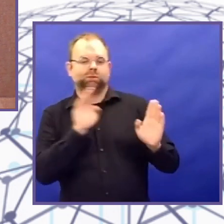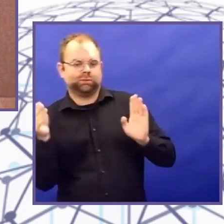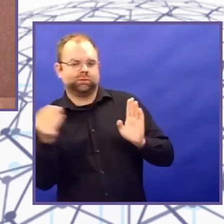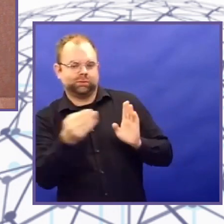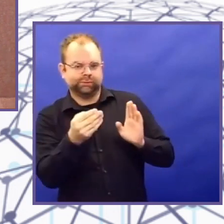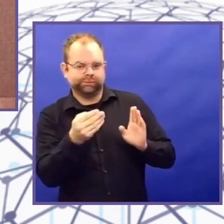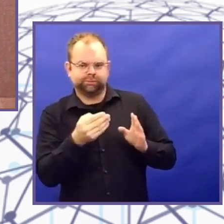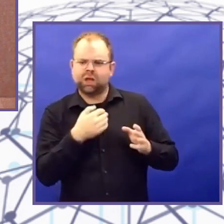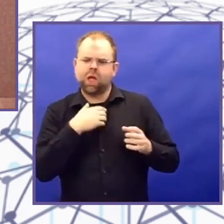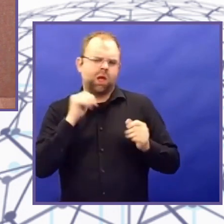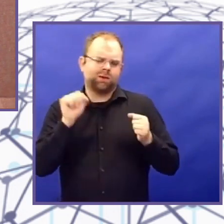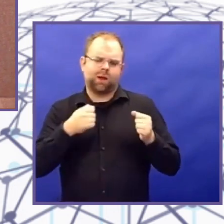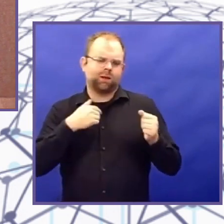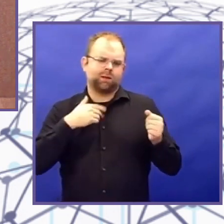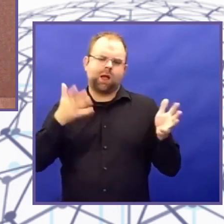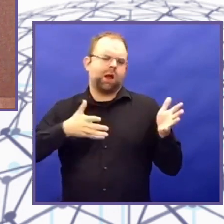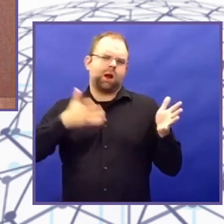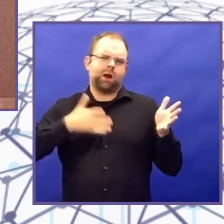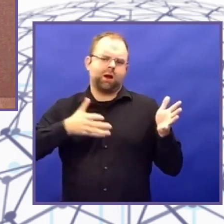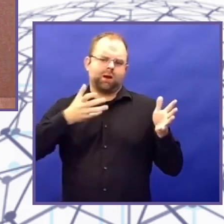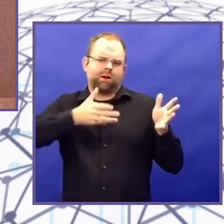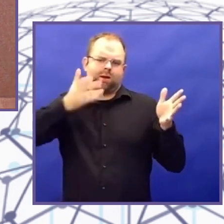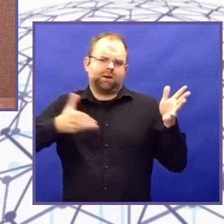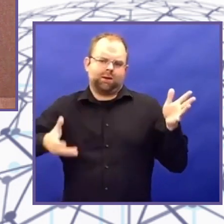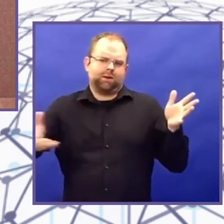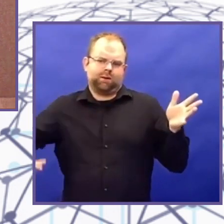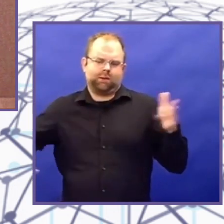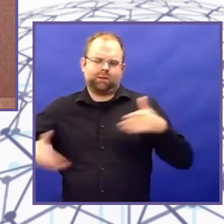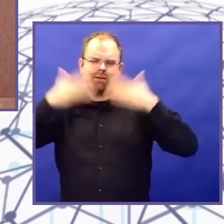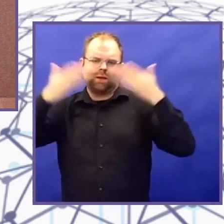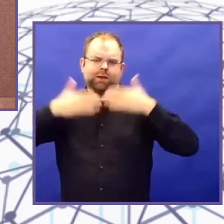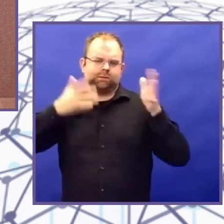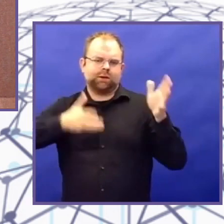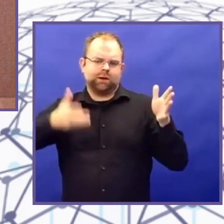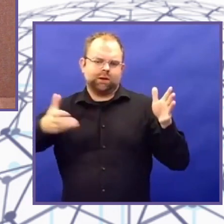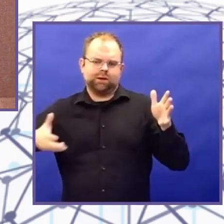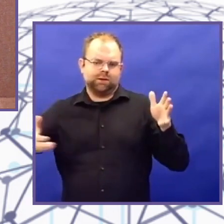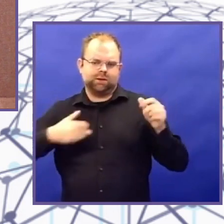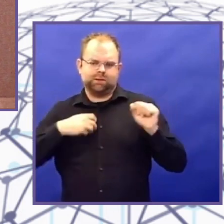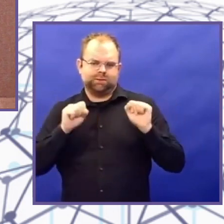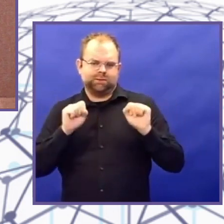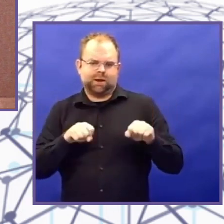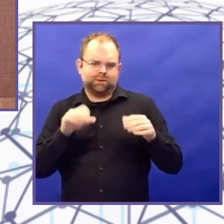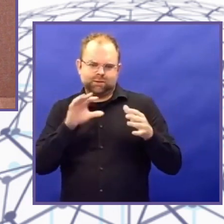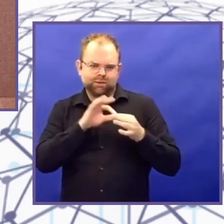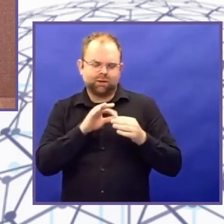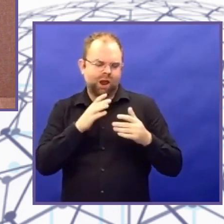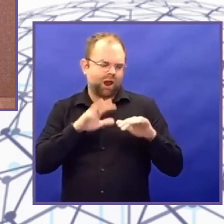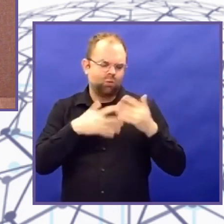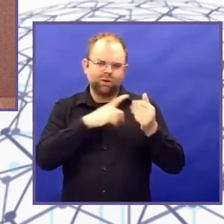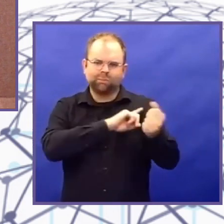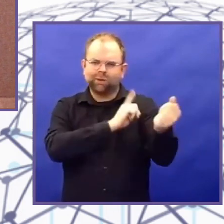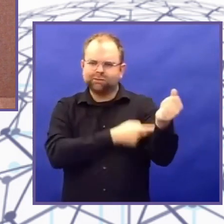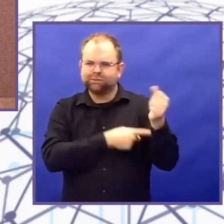inclusive infrastructure, which we heard about earlier, or talk about parasport against stigmas, education and